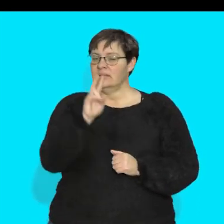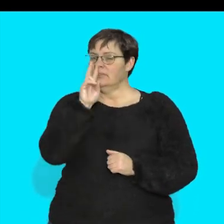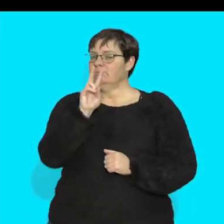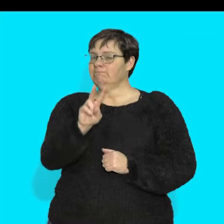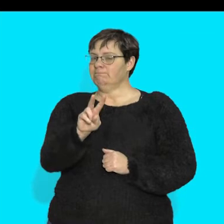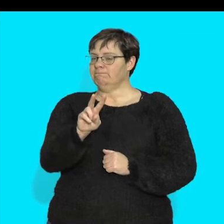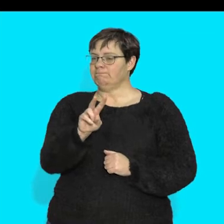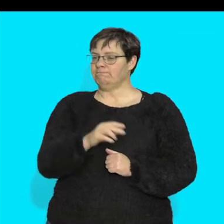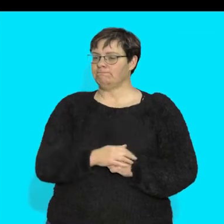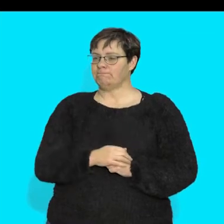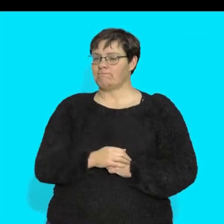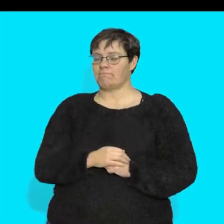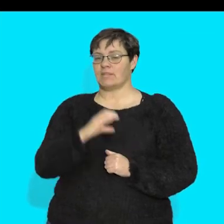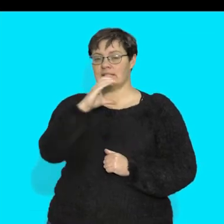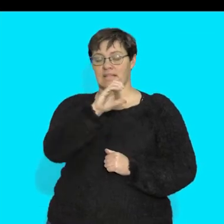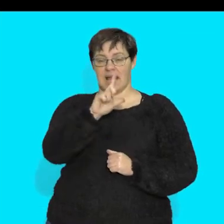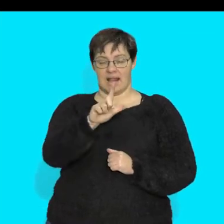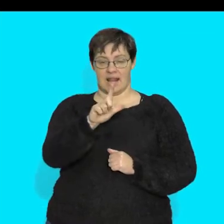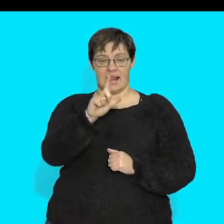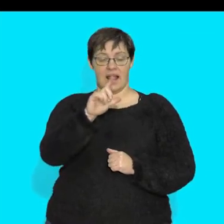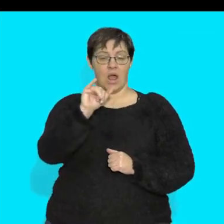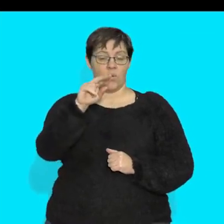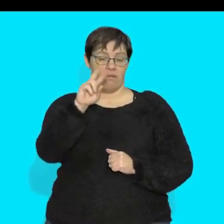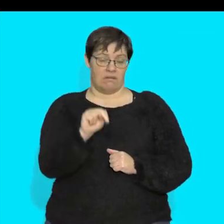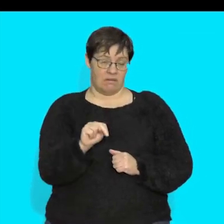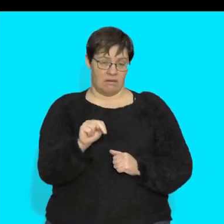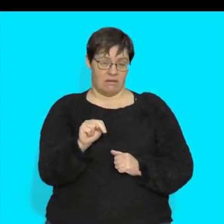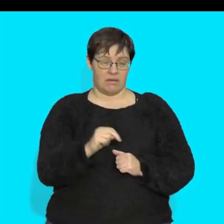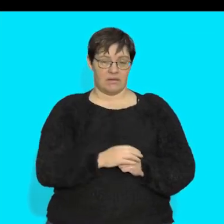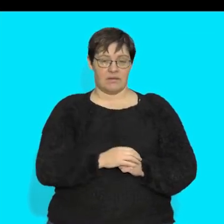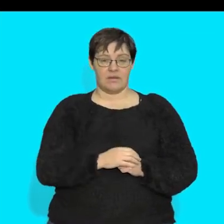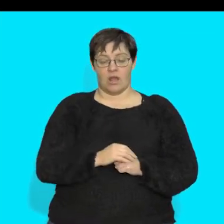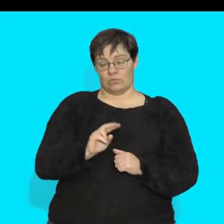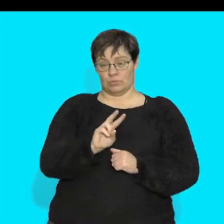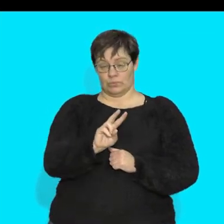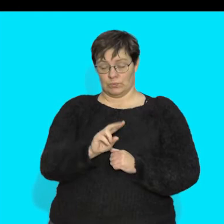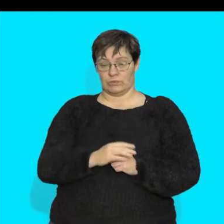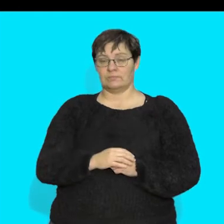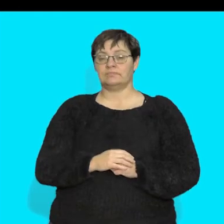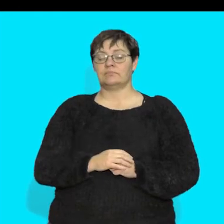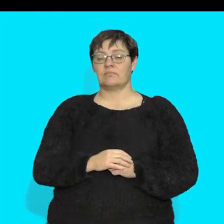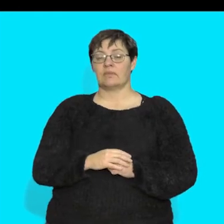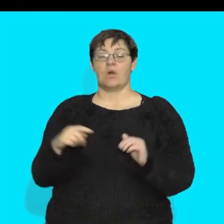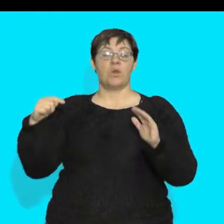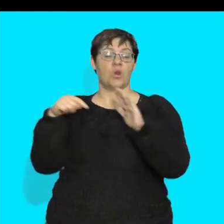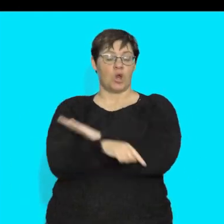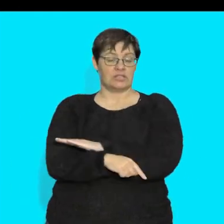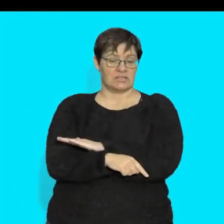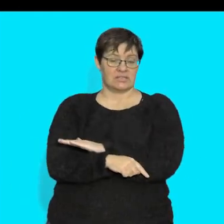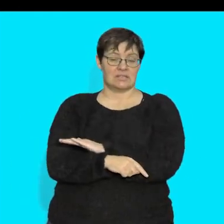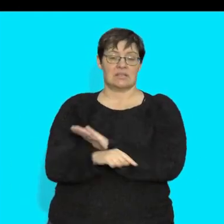we're going to see that the chloride ion, and we better put 2 over there, has